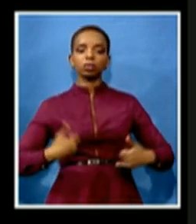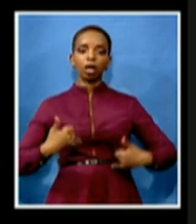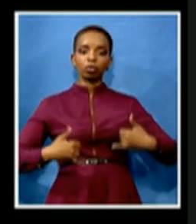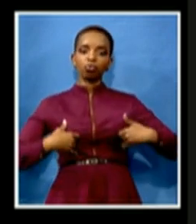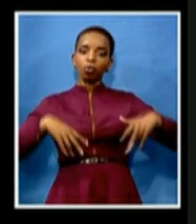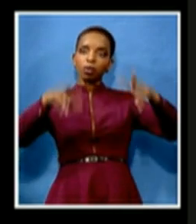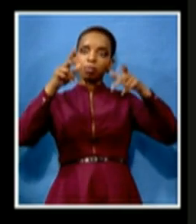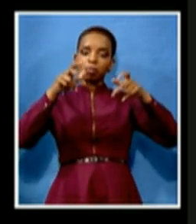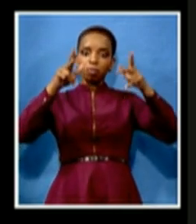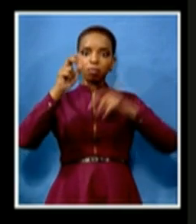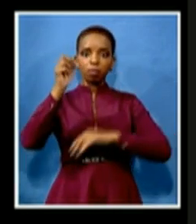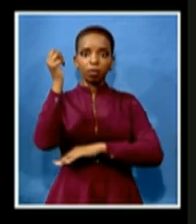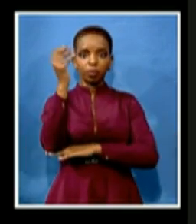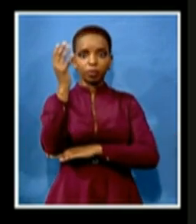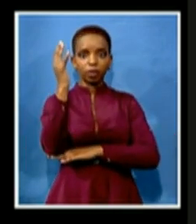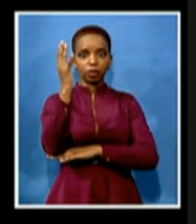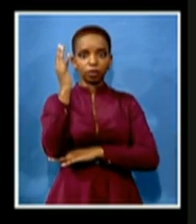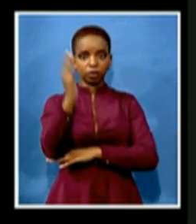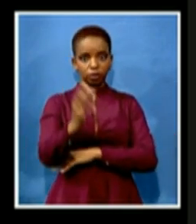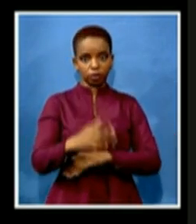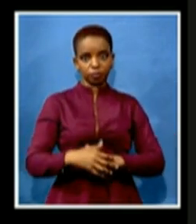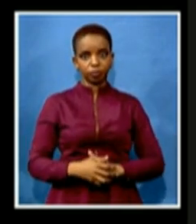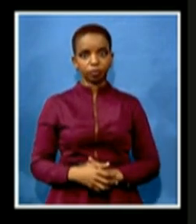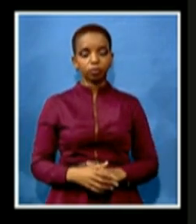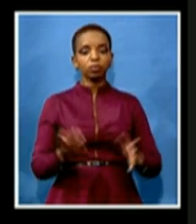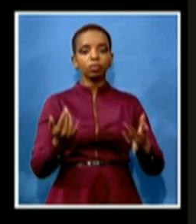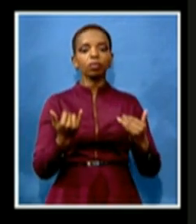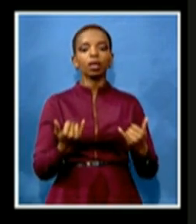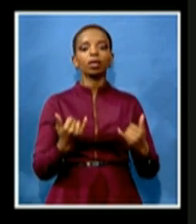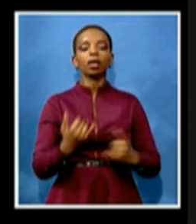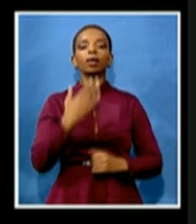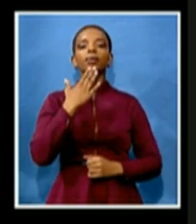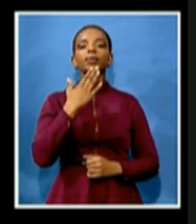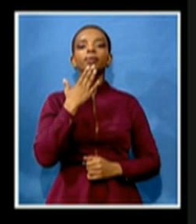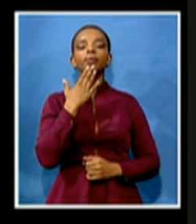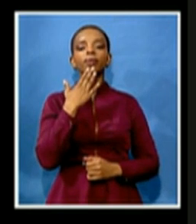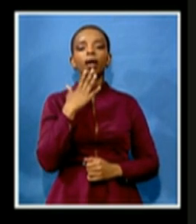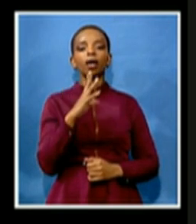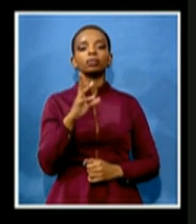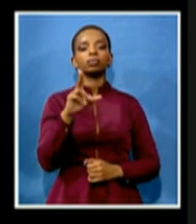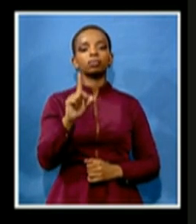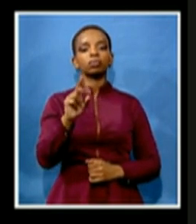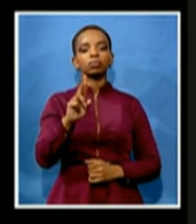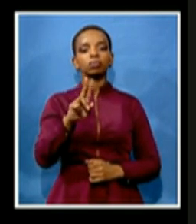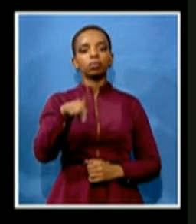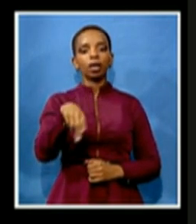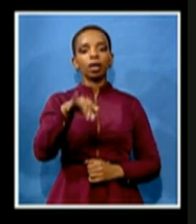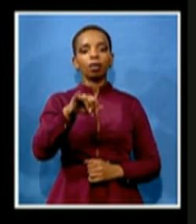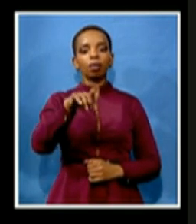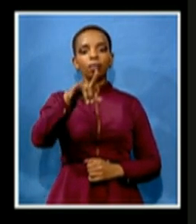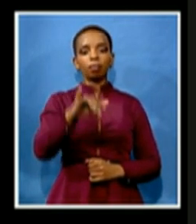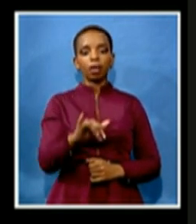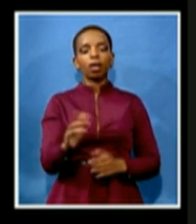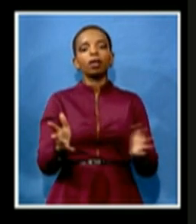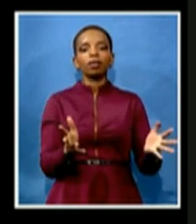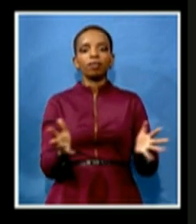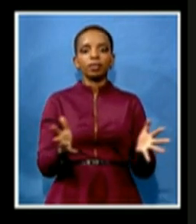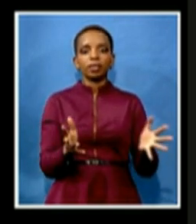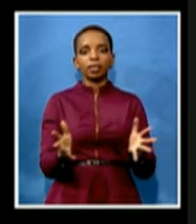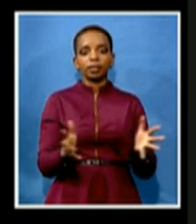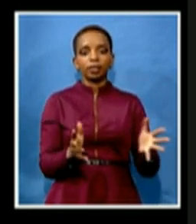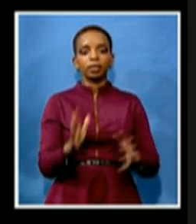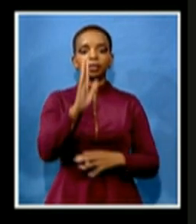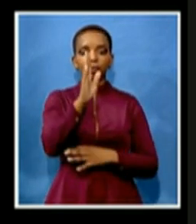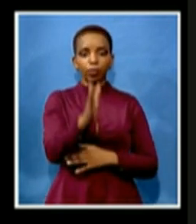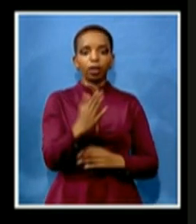is going to, from now on, facilitate the presentations. Thank you very much for attending.